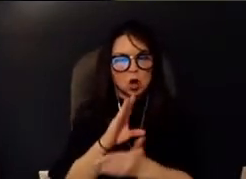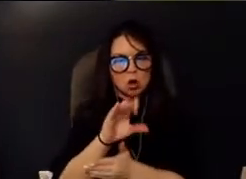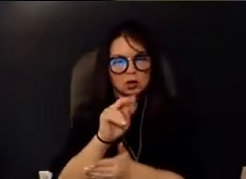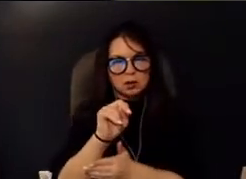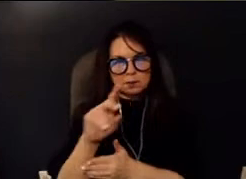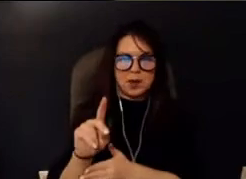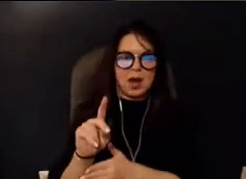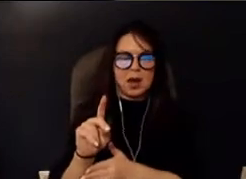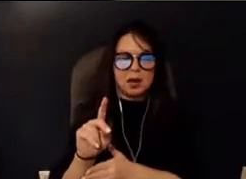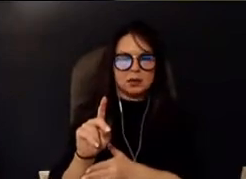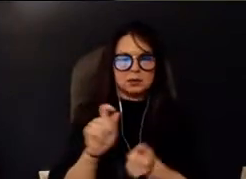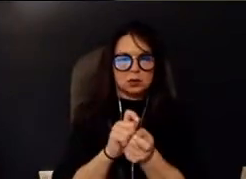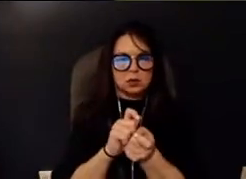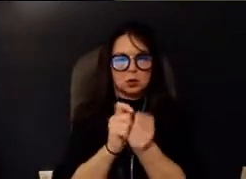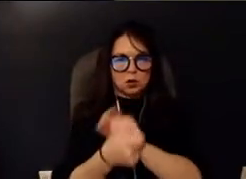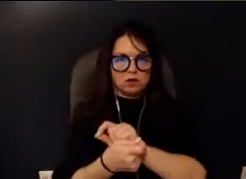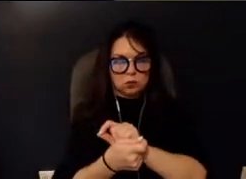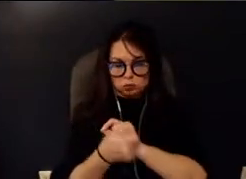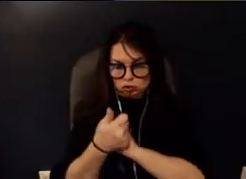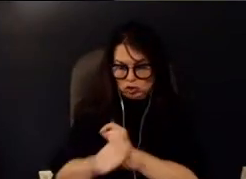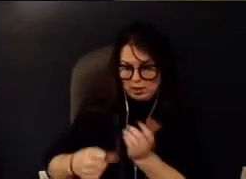motion?